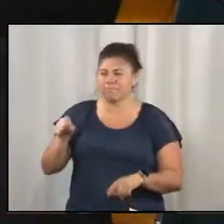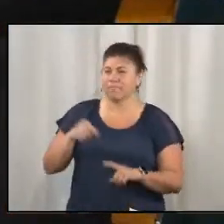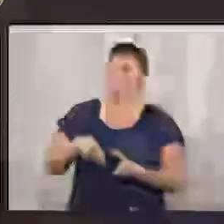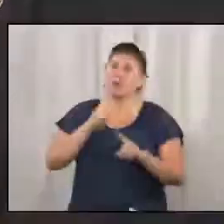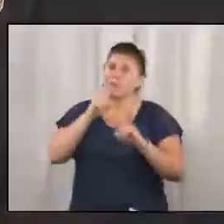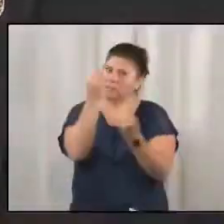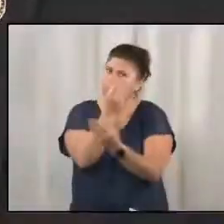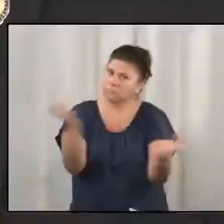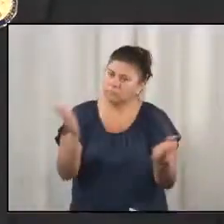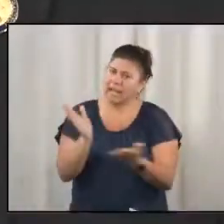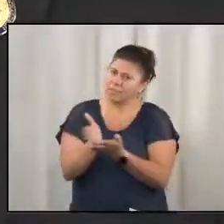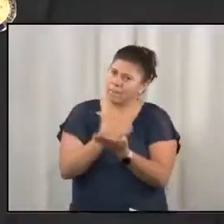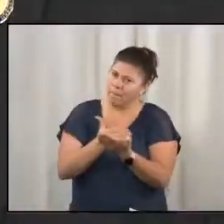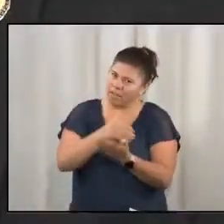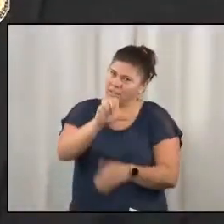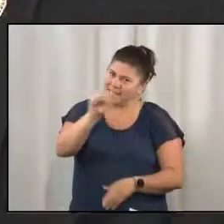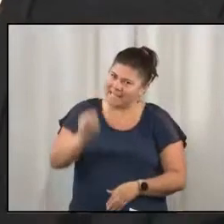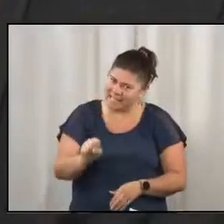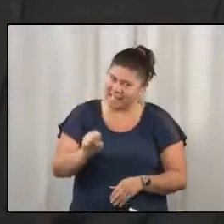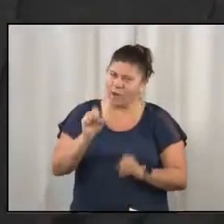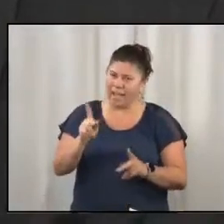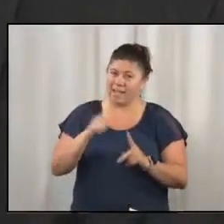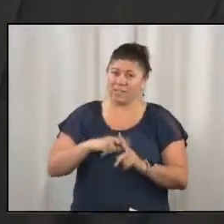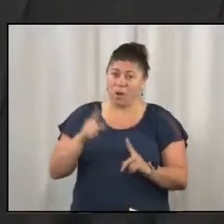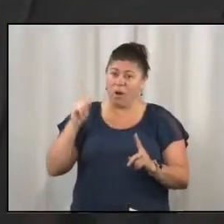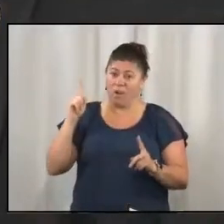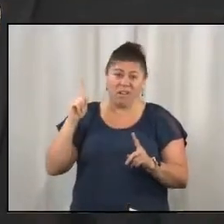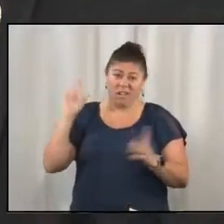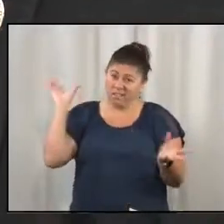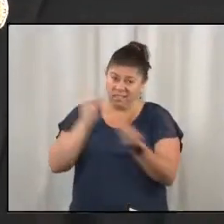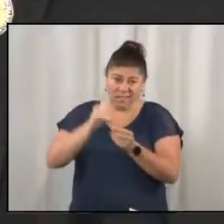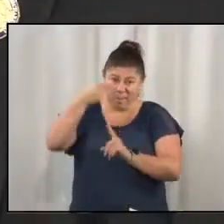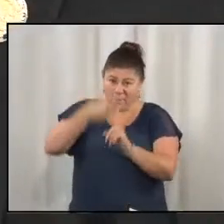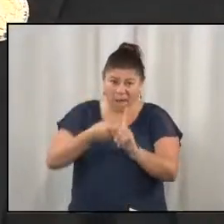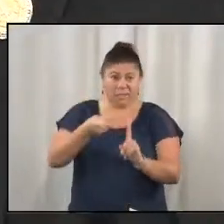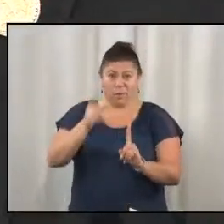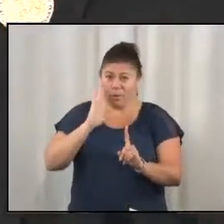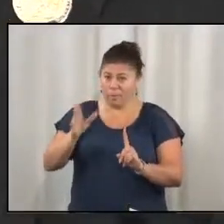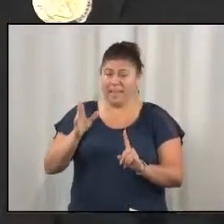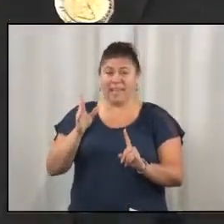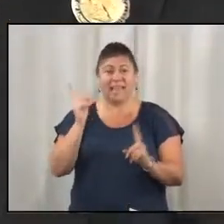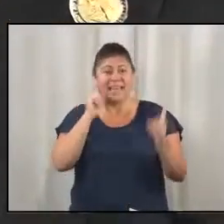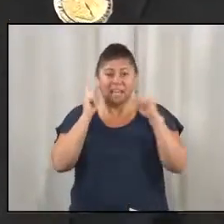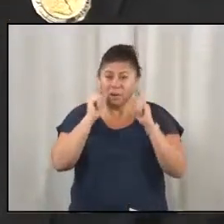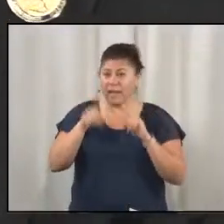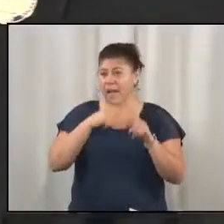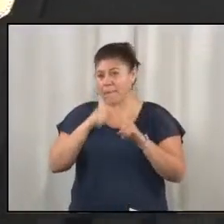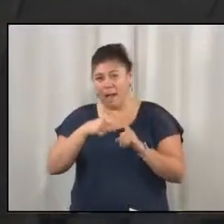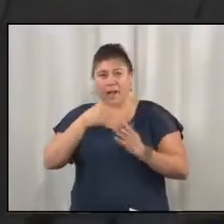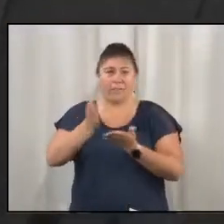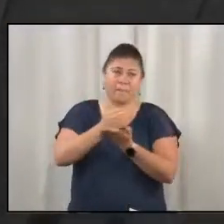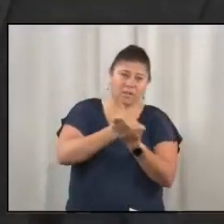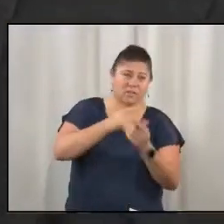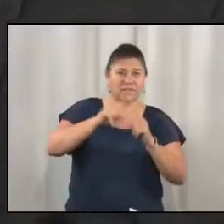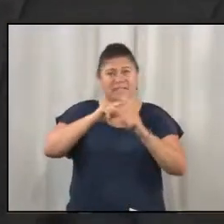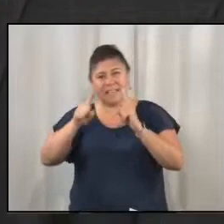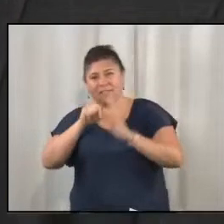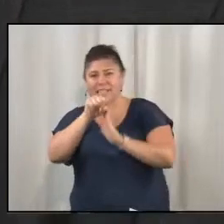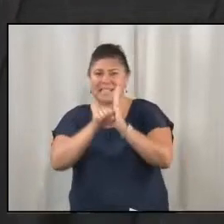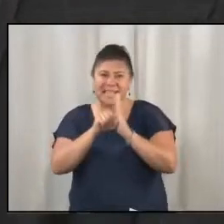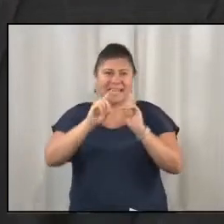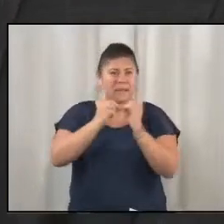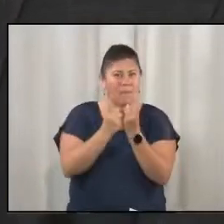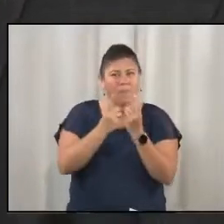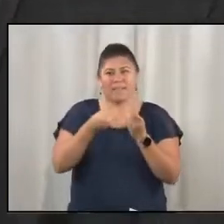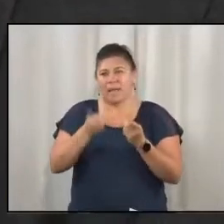season, and all month the public can hear about our budgets from our city departments, and they're all providing updates. You